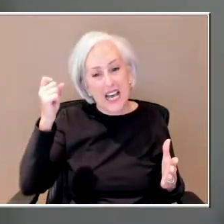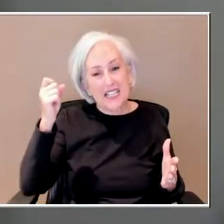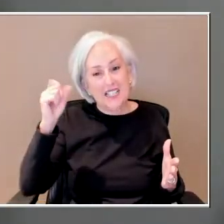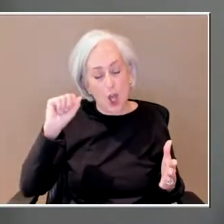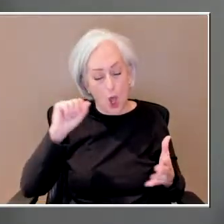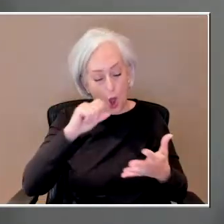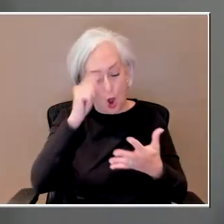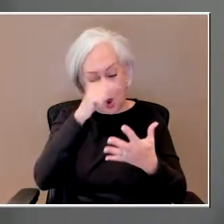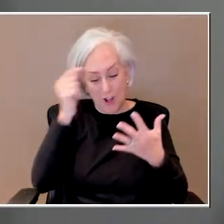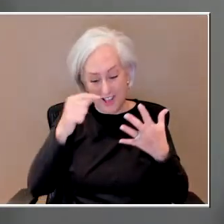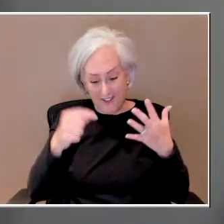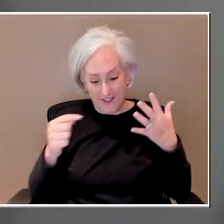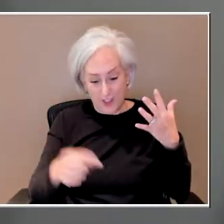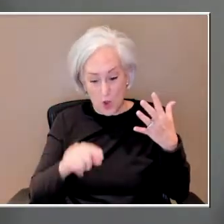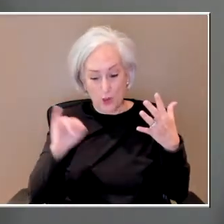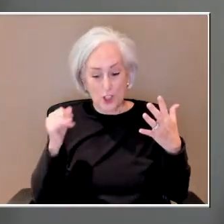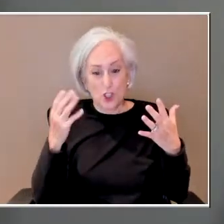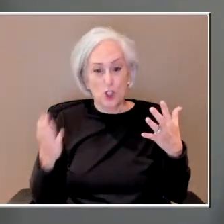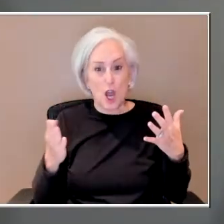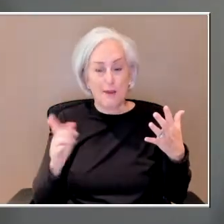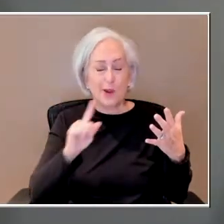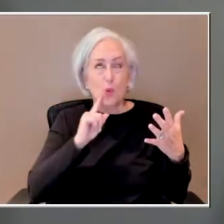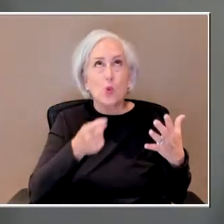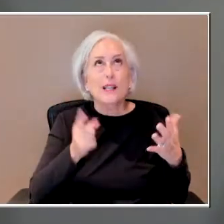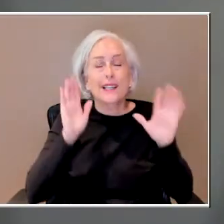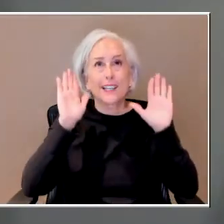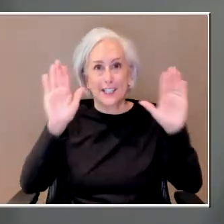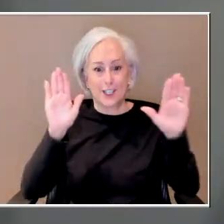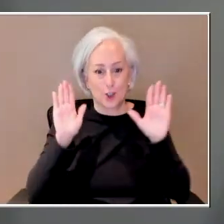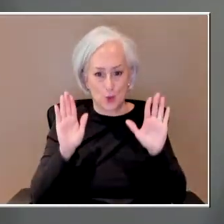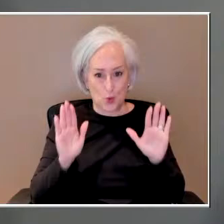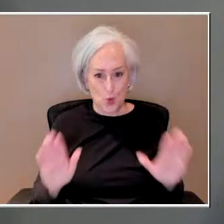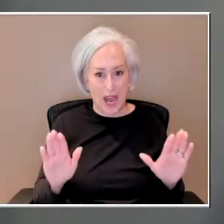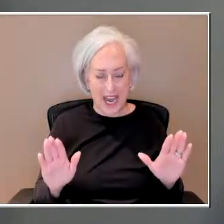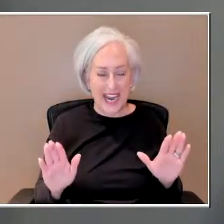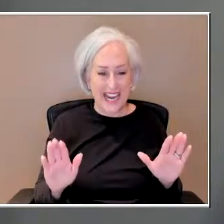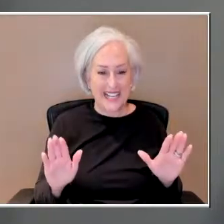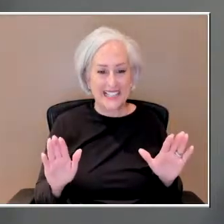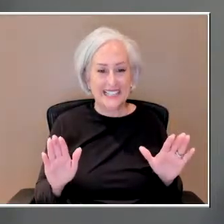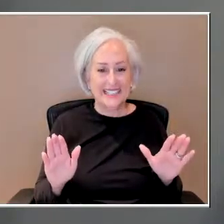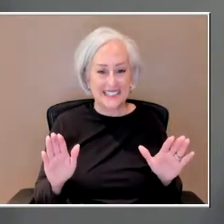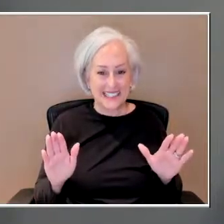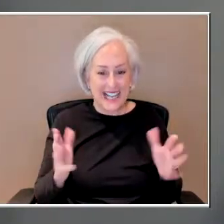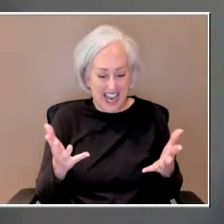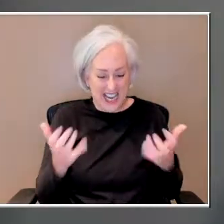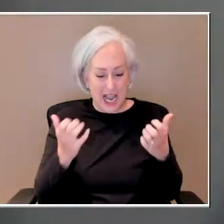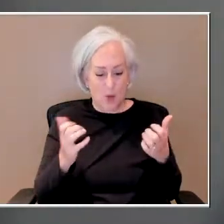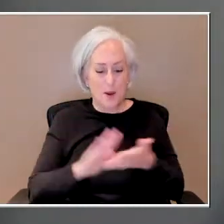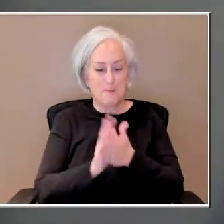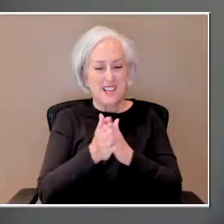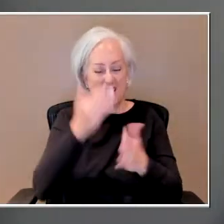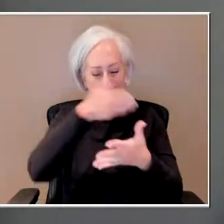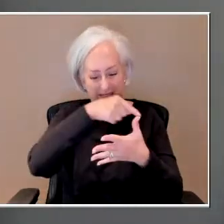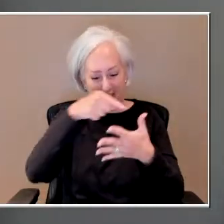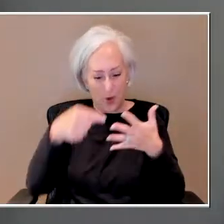those things are really great, and I want to be them. And